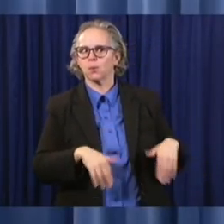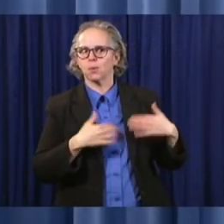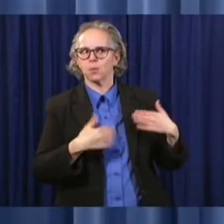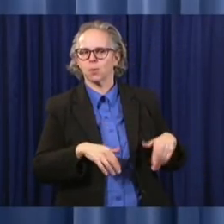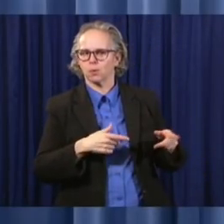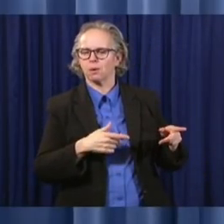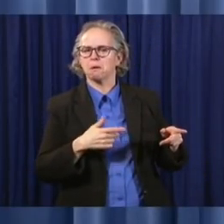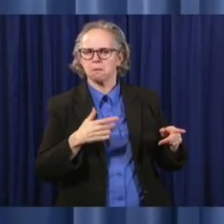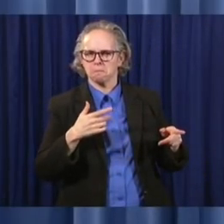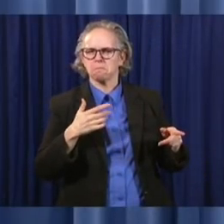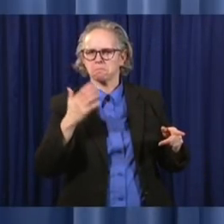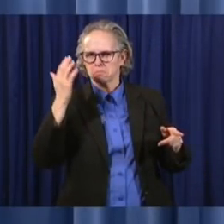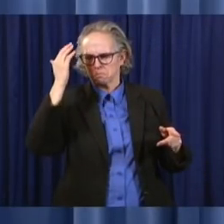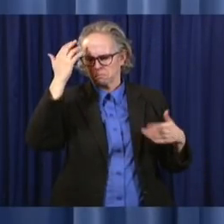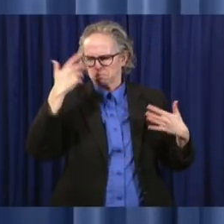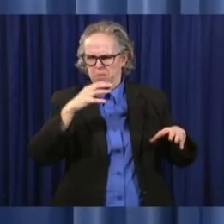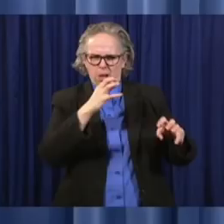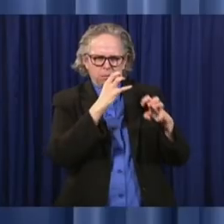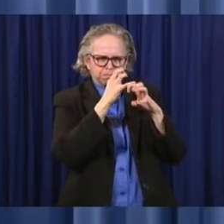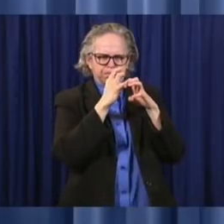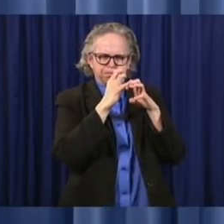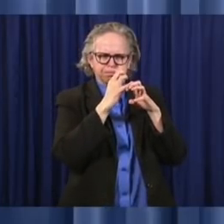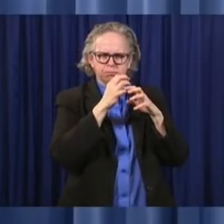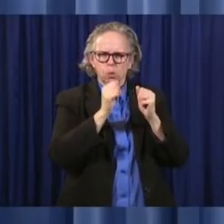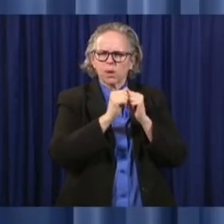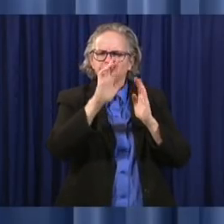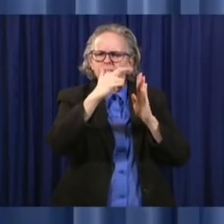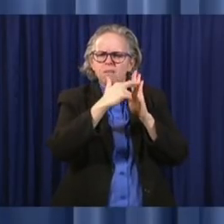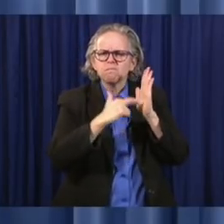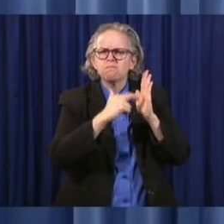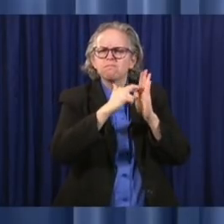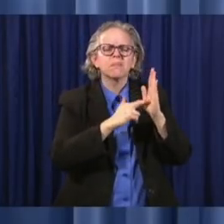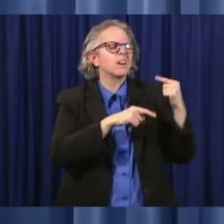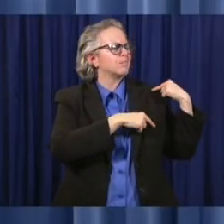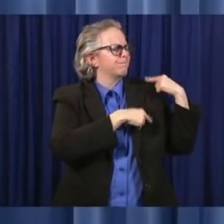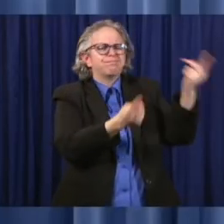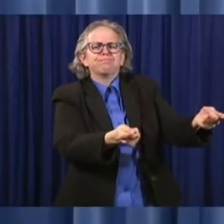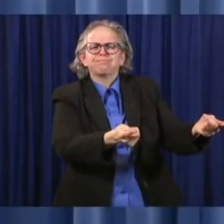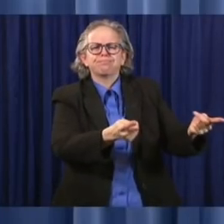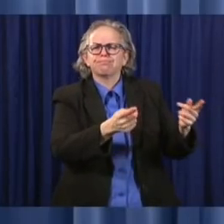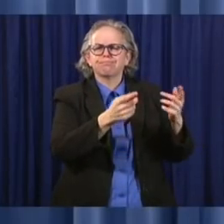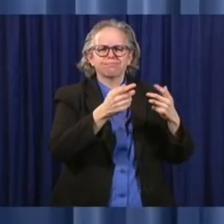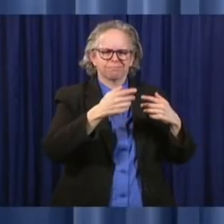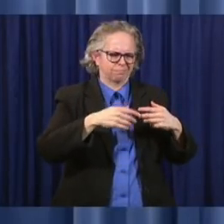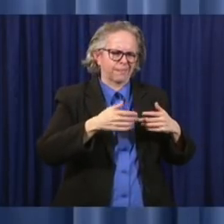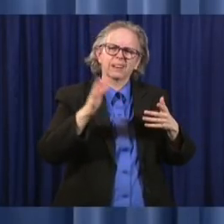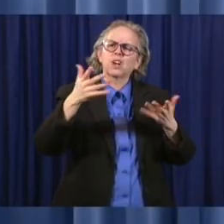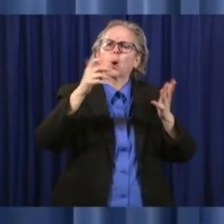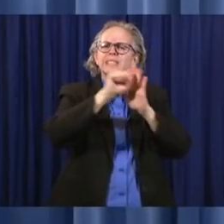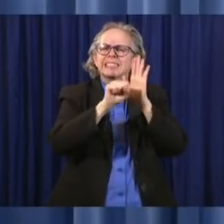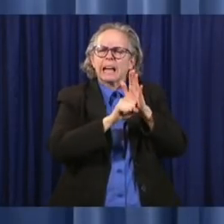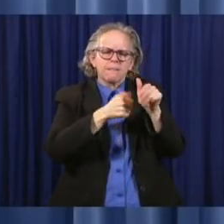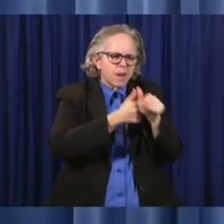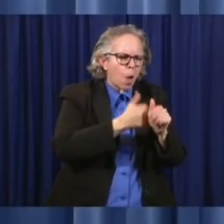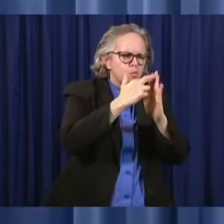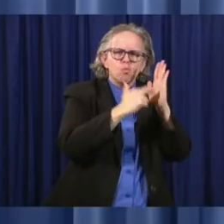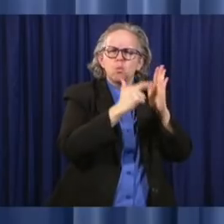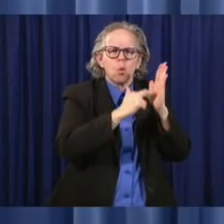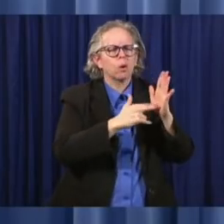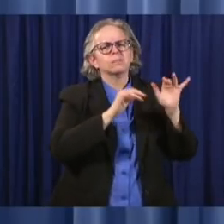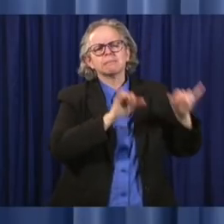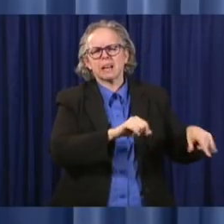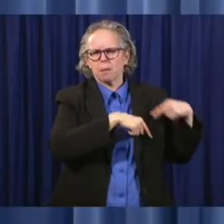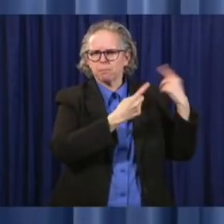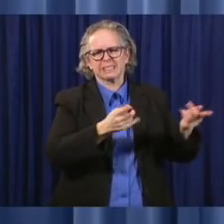highly regulated by the state of Ohio. The same is true in regard to hair